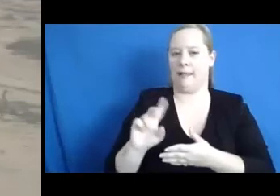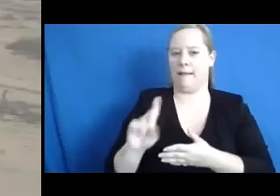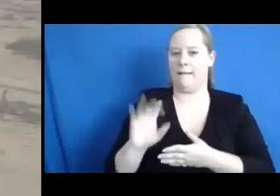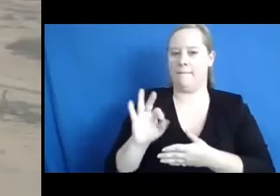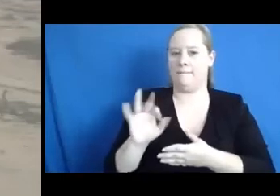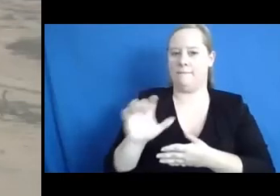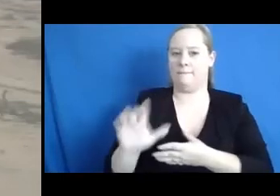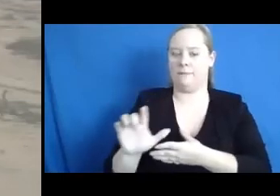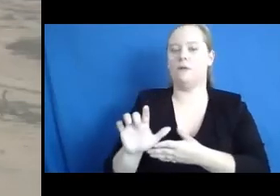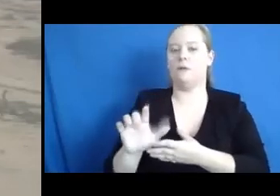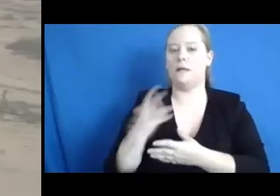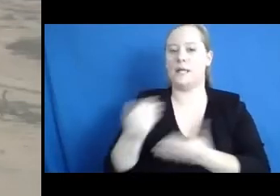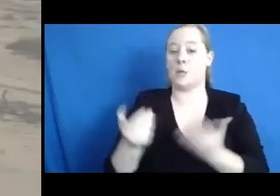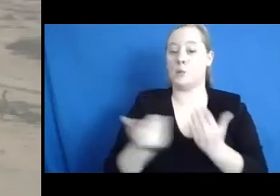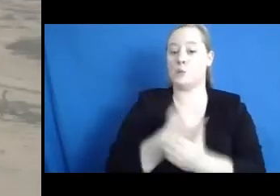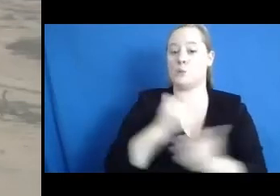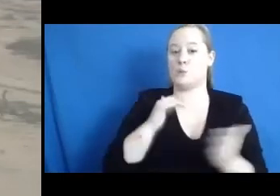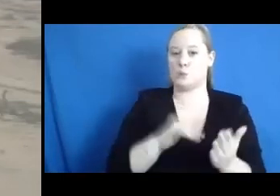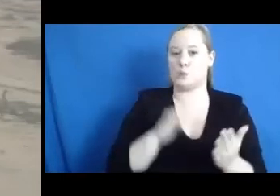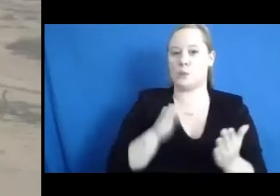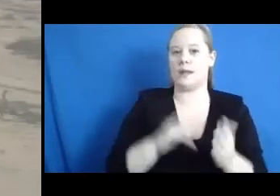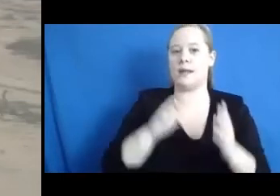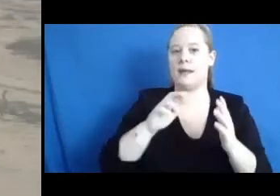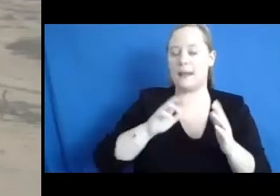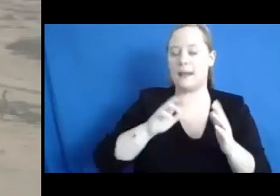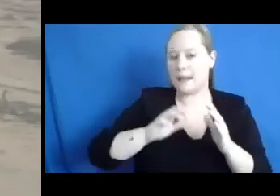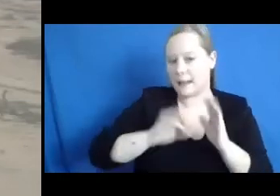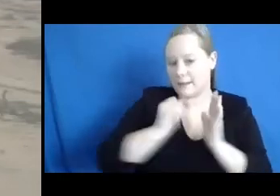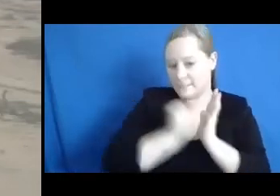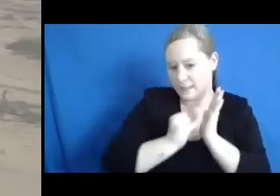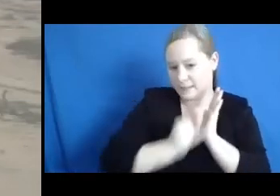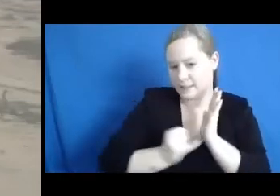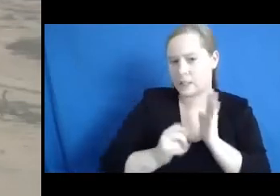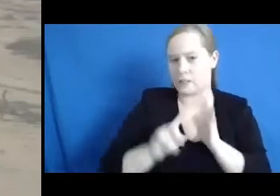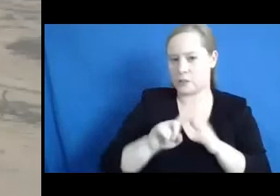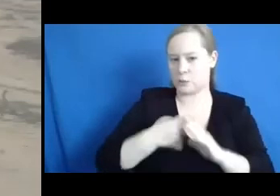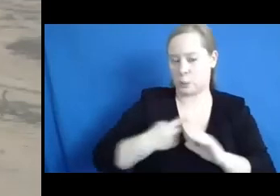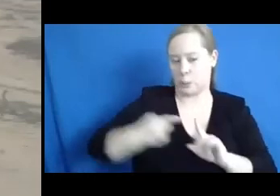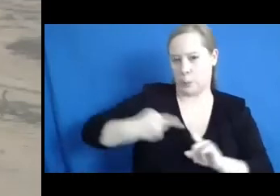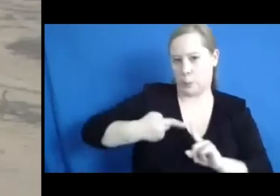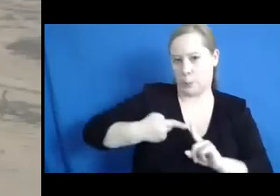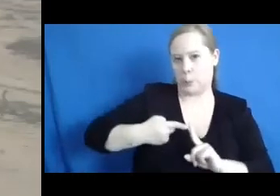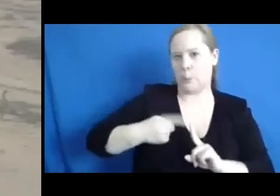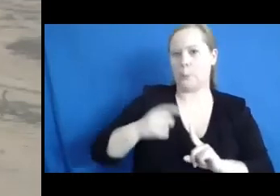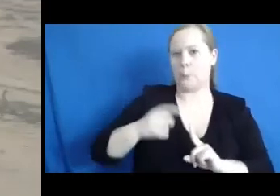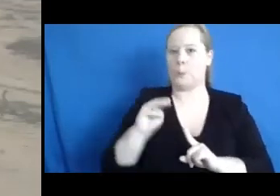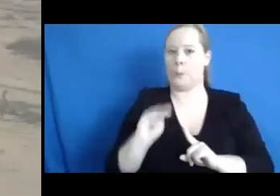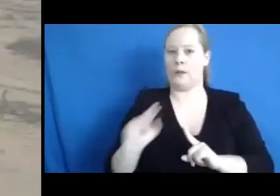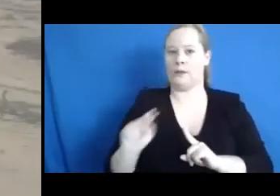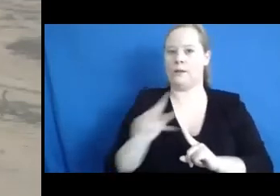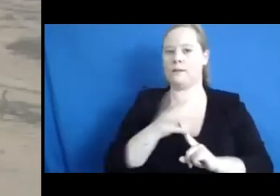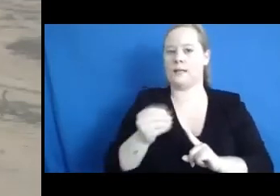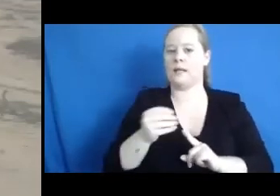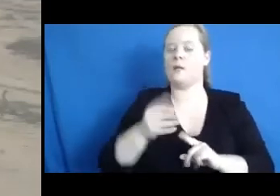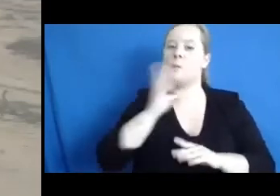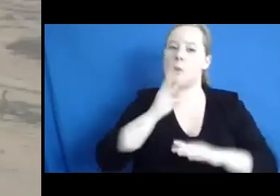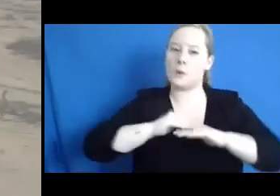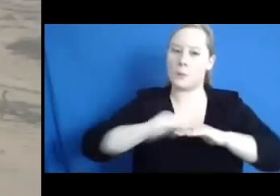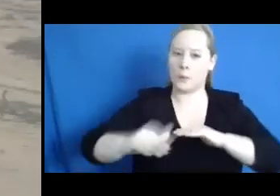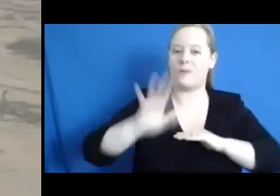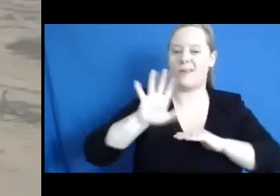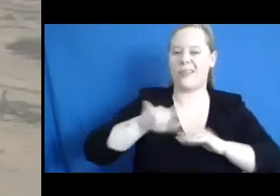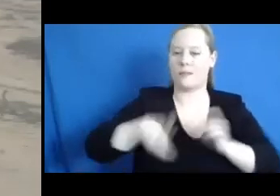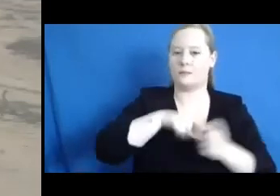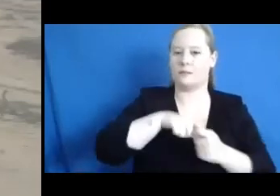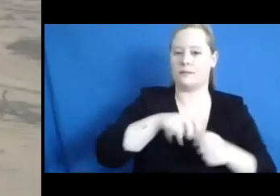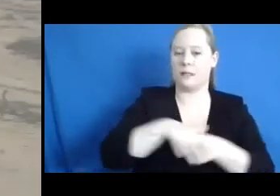new study which is investigating the source and mobility of manganese in groundwater and sediments at that site.